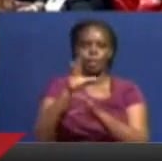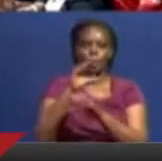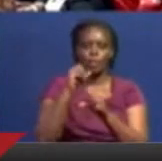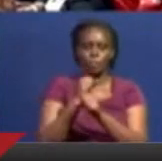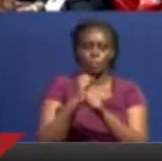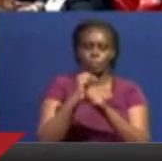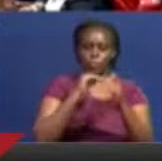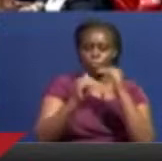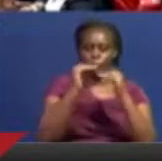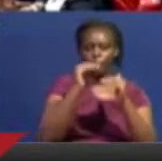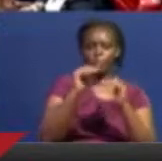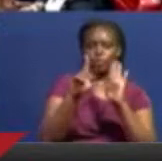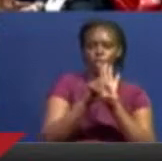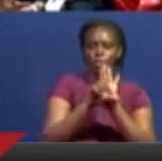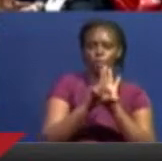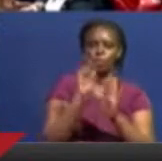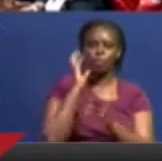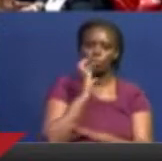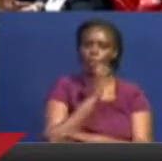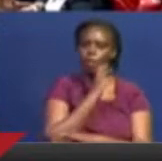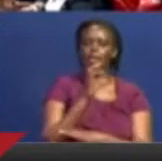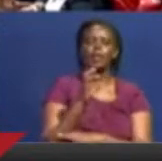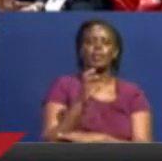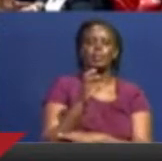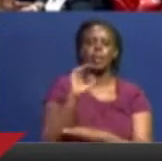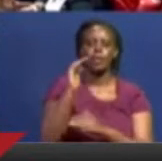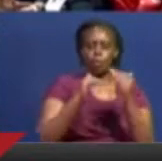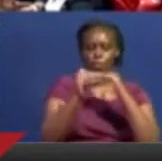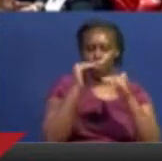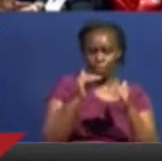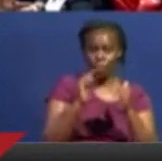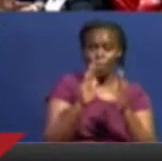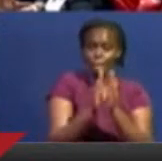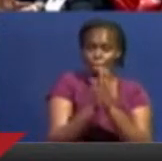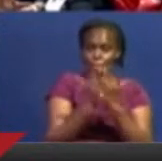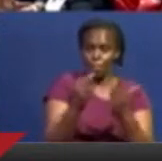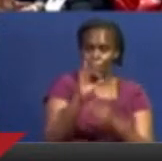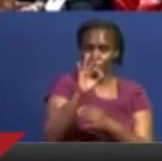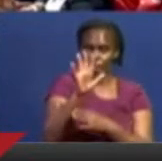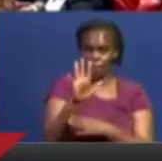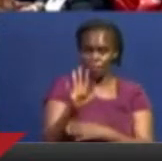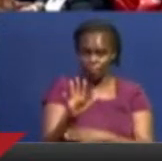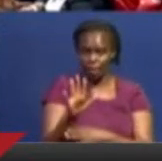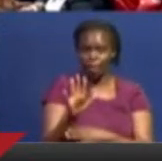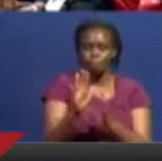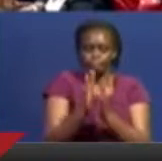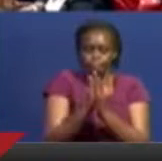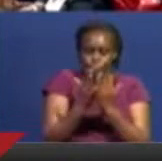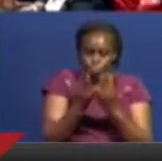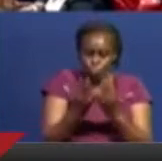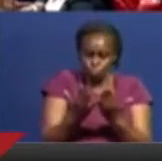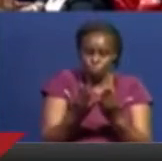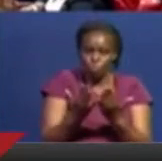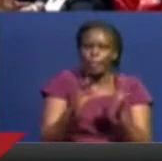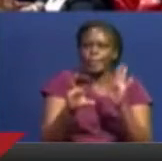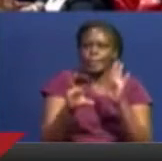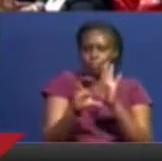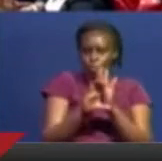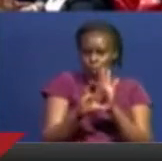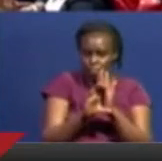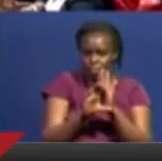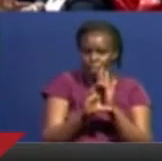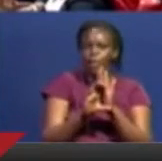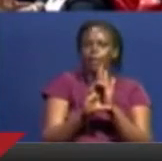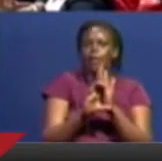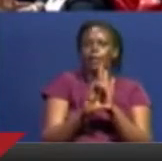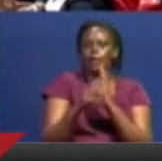Kenyatta University. He has authored 35 publications, including books, book chapters, and